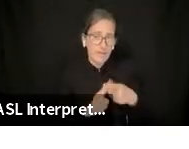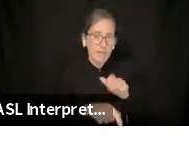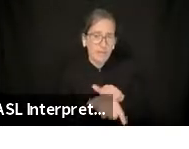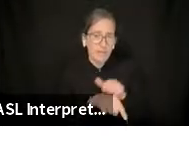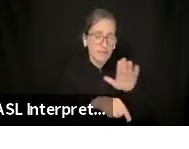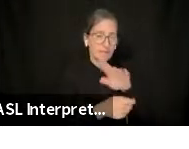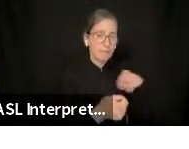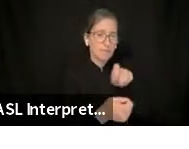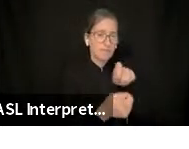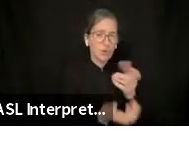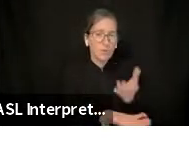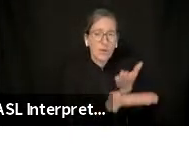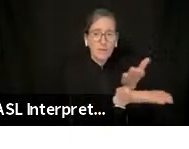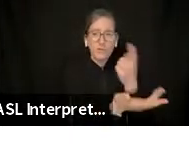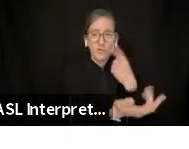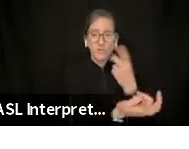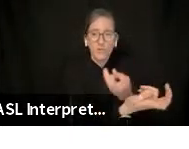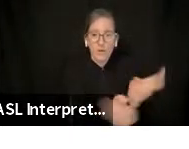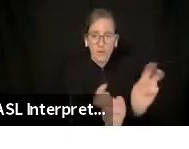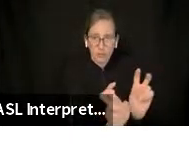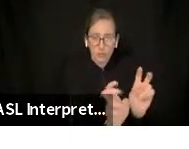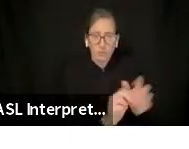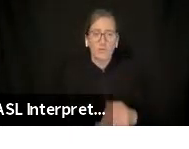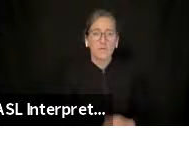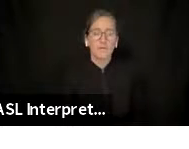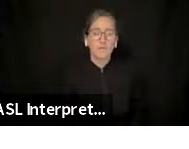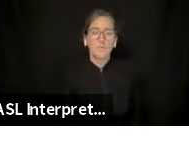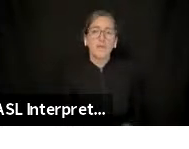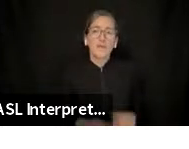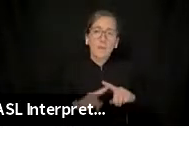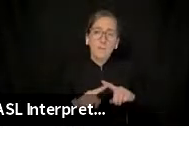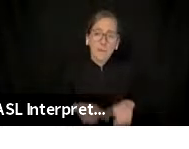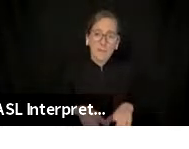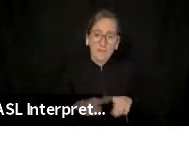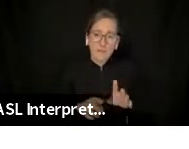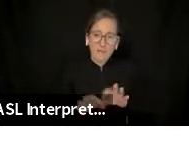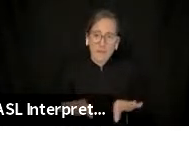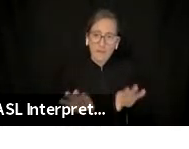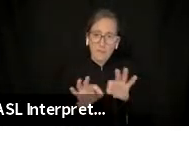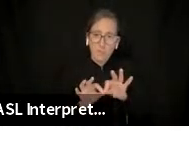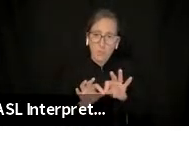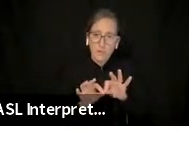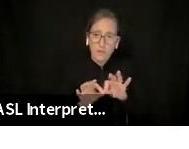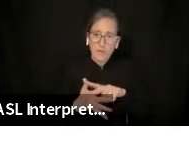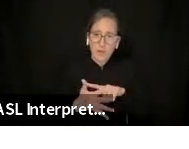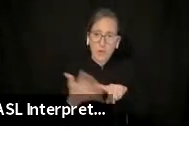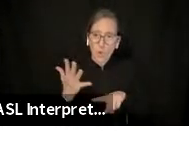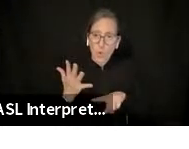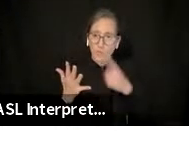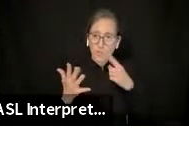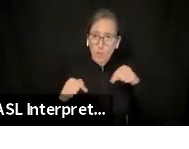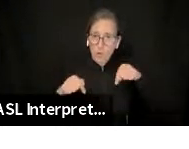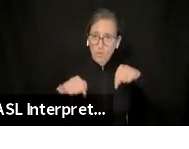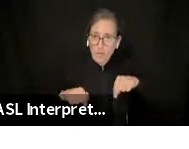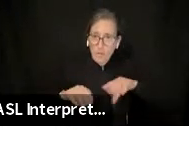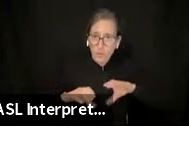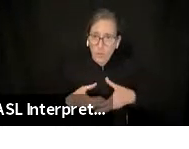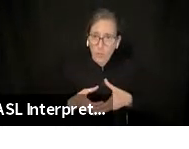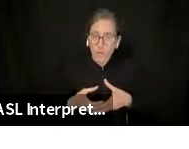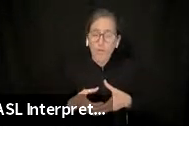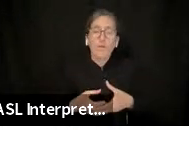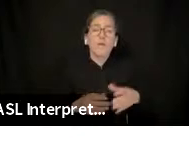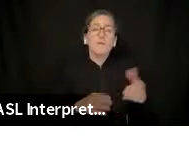of this commission. And I think earlier in the conversation, we talked about how important